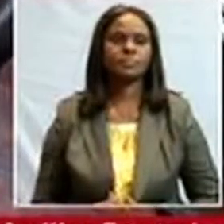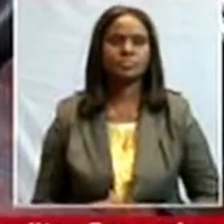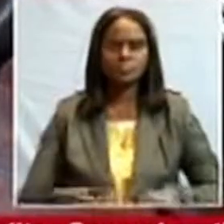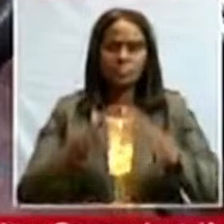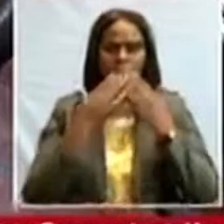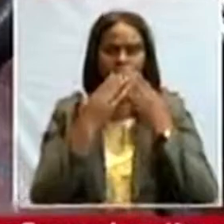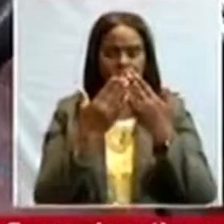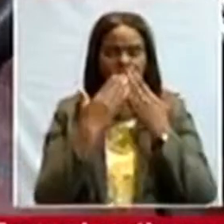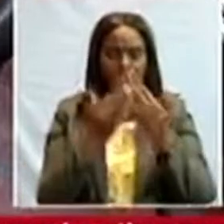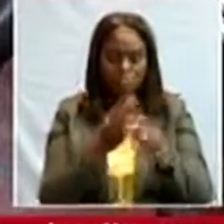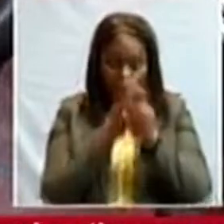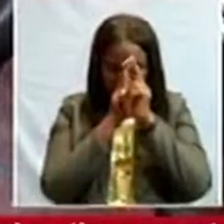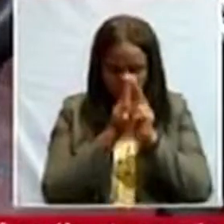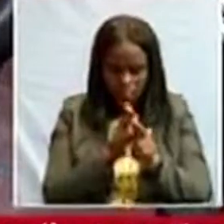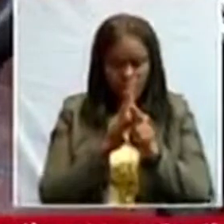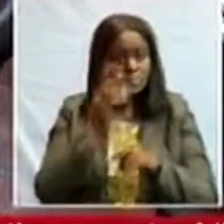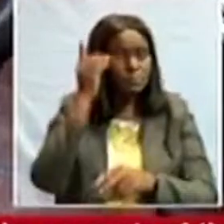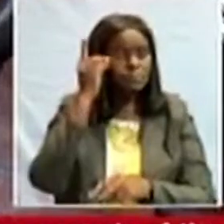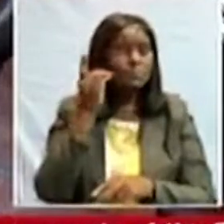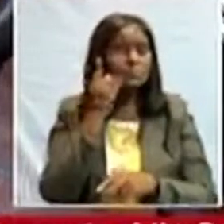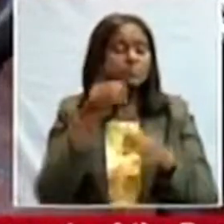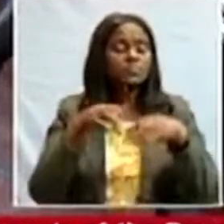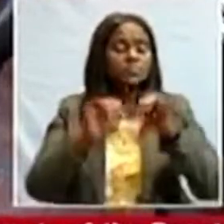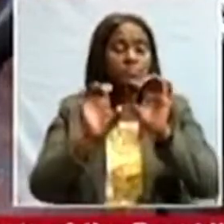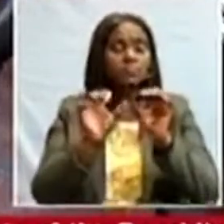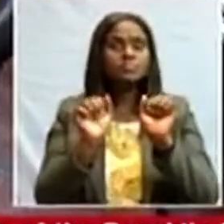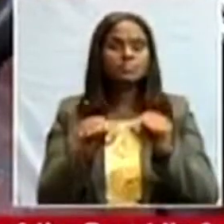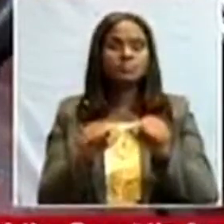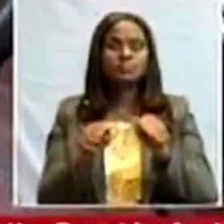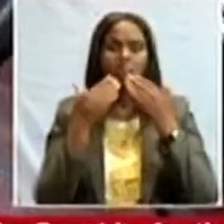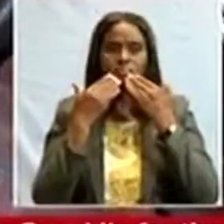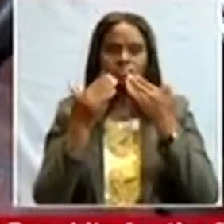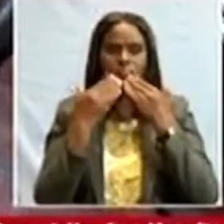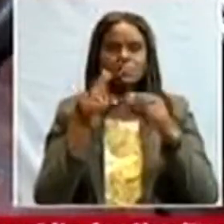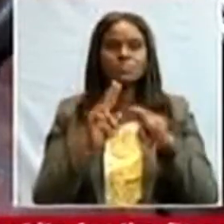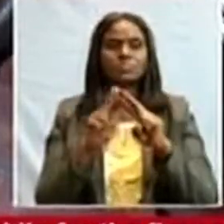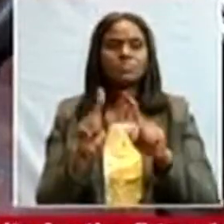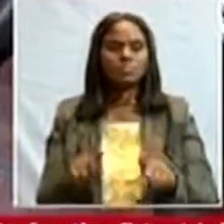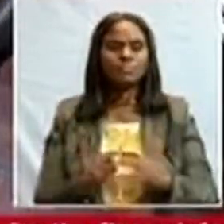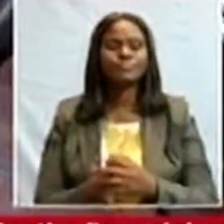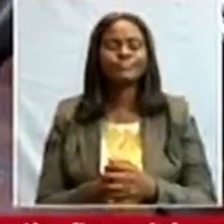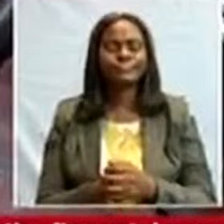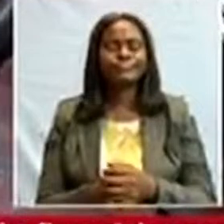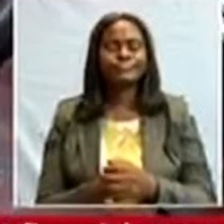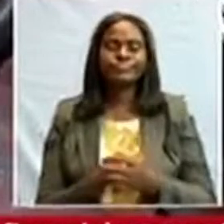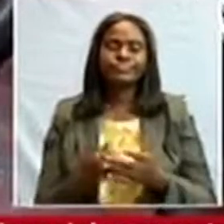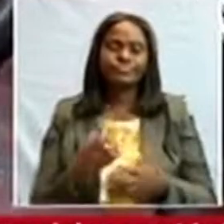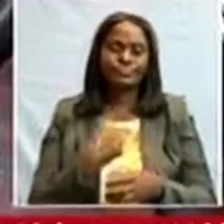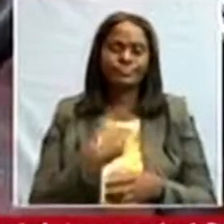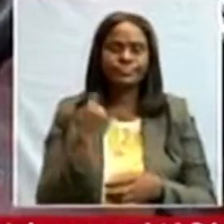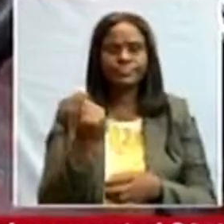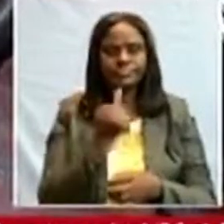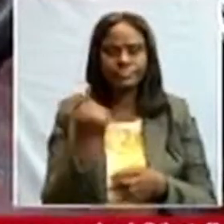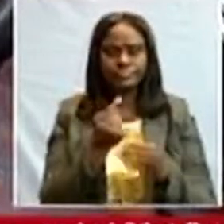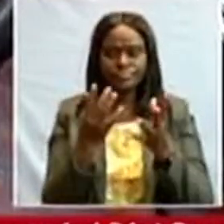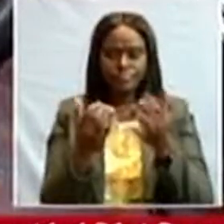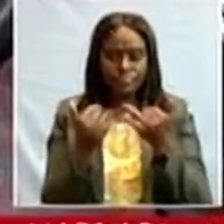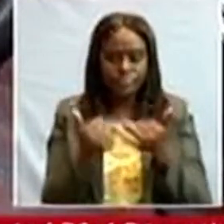Thank you. Honorable Daka, progress. Thank you, Chair. Person, I would like to take